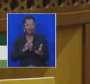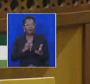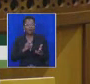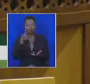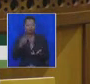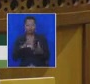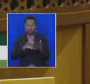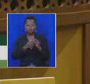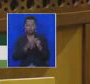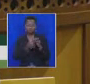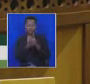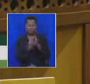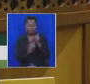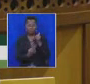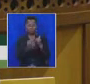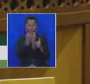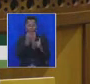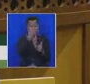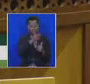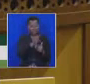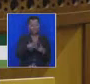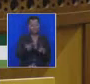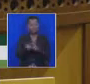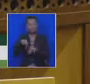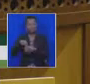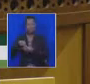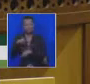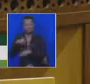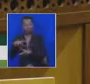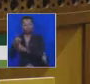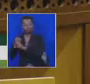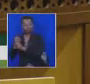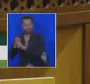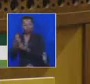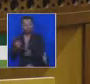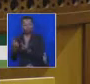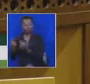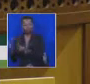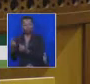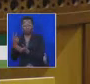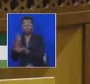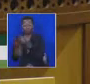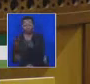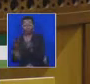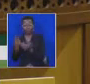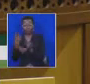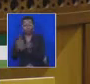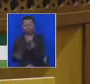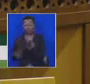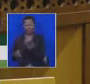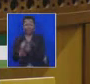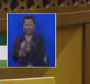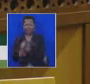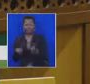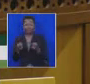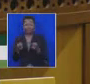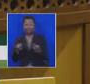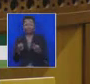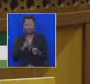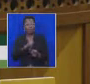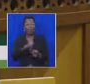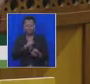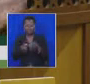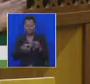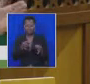government and popular activist movement at the same time. To be both is unfortunately not possible. Let me give you an example.